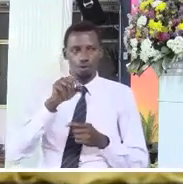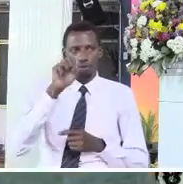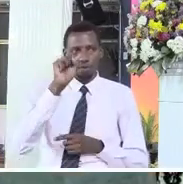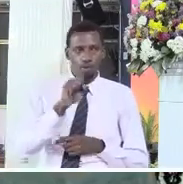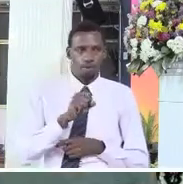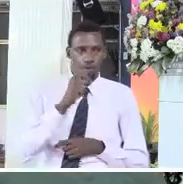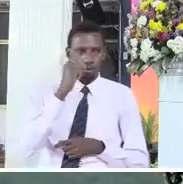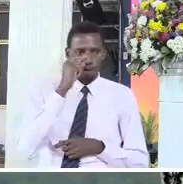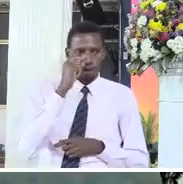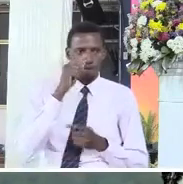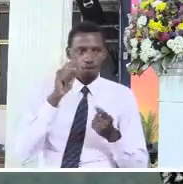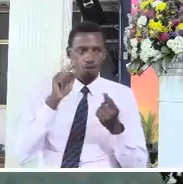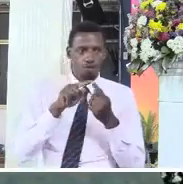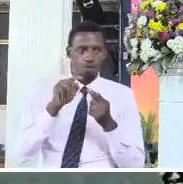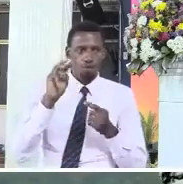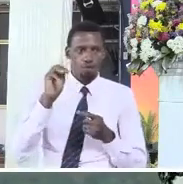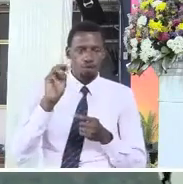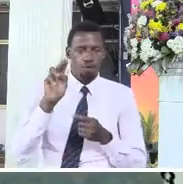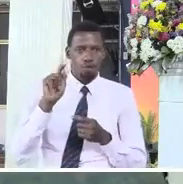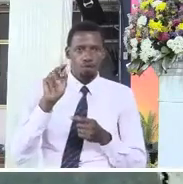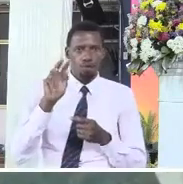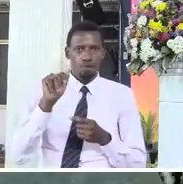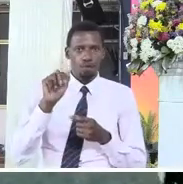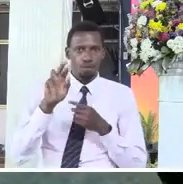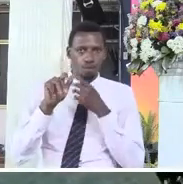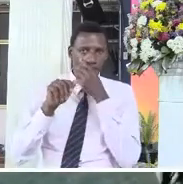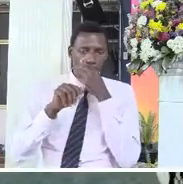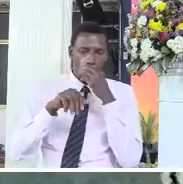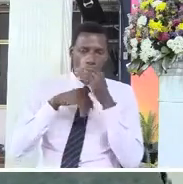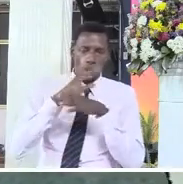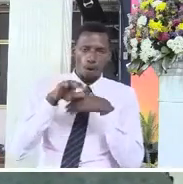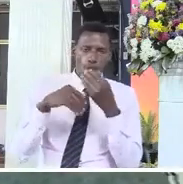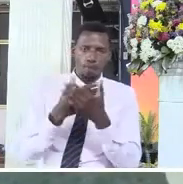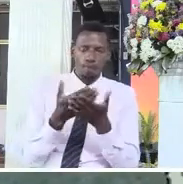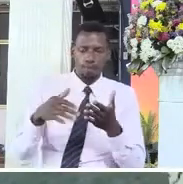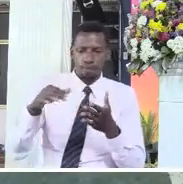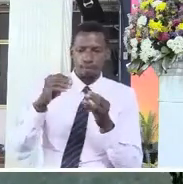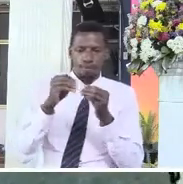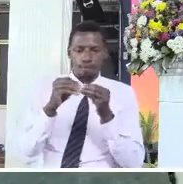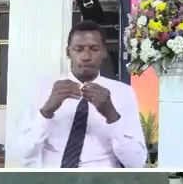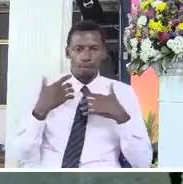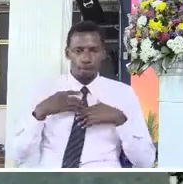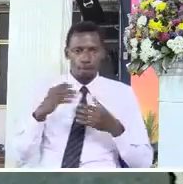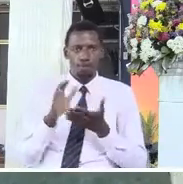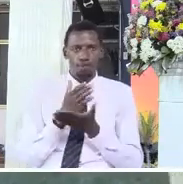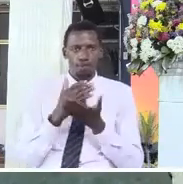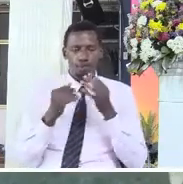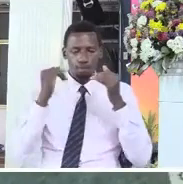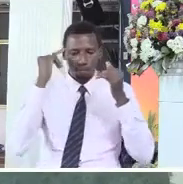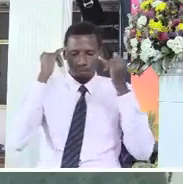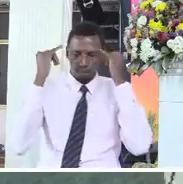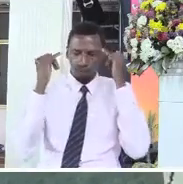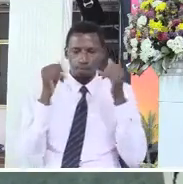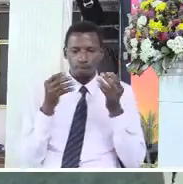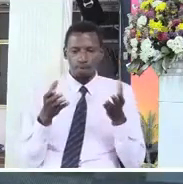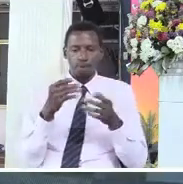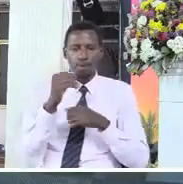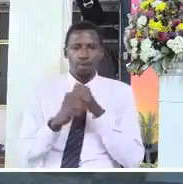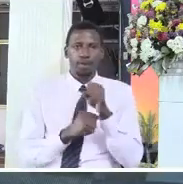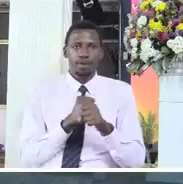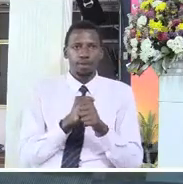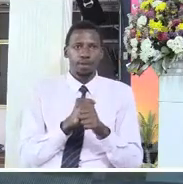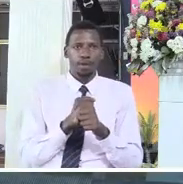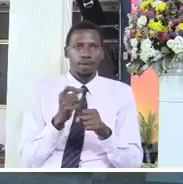to Mutwara. All those areas, you meet people, share ideas. This year, December